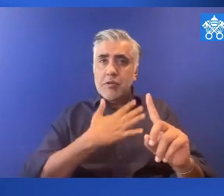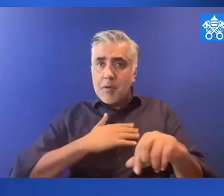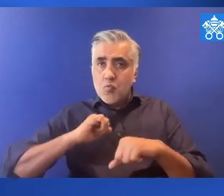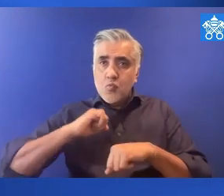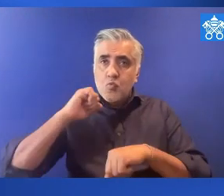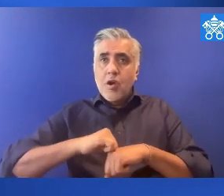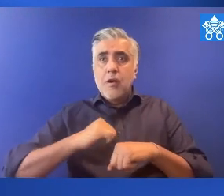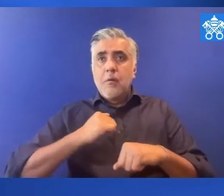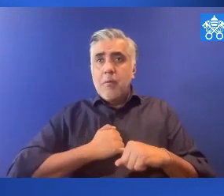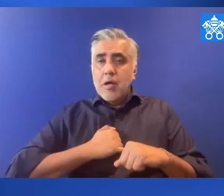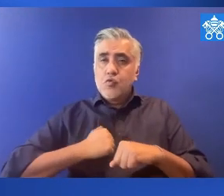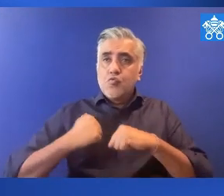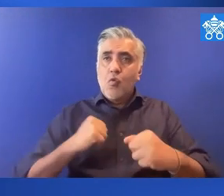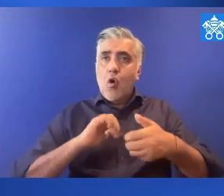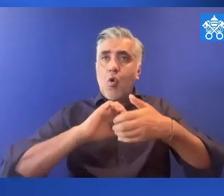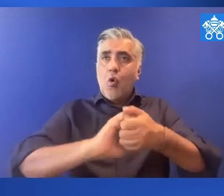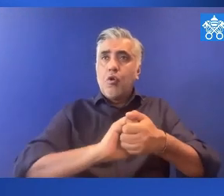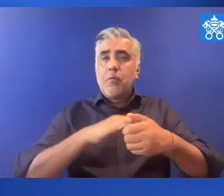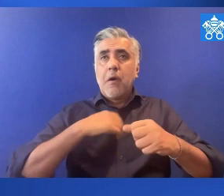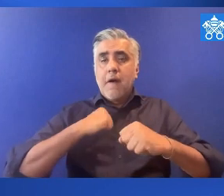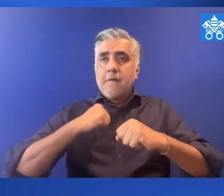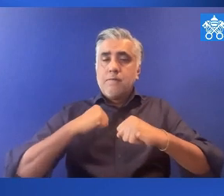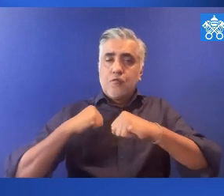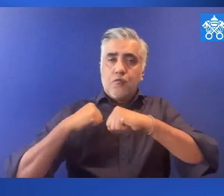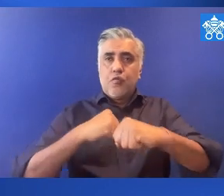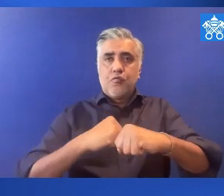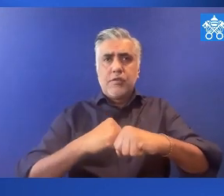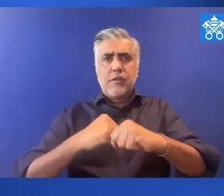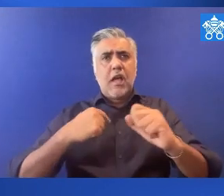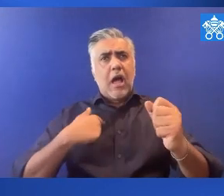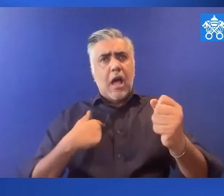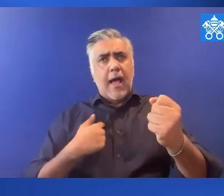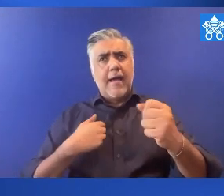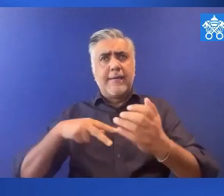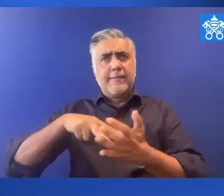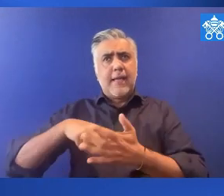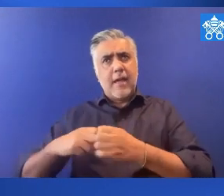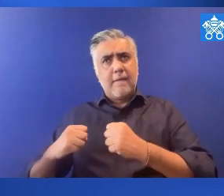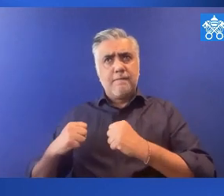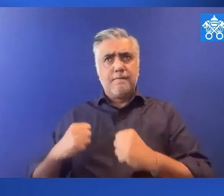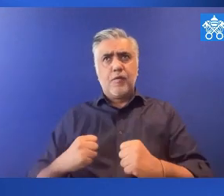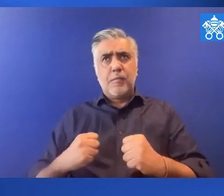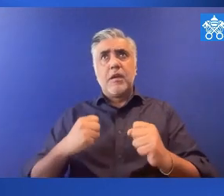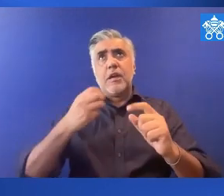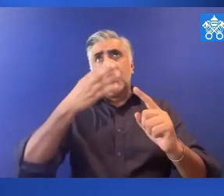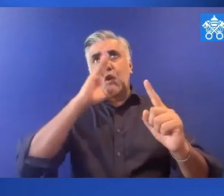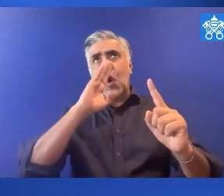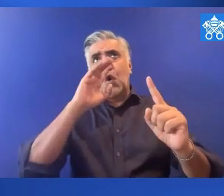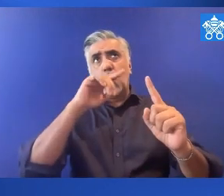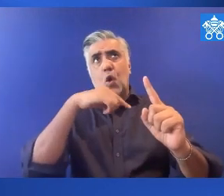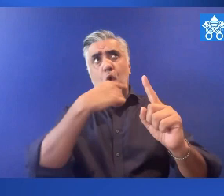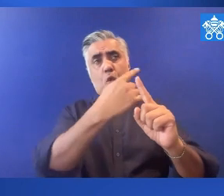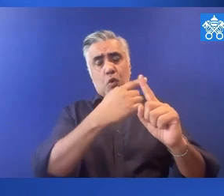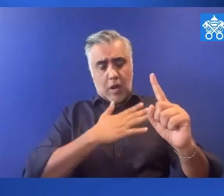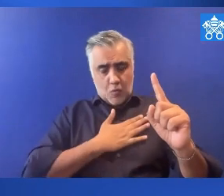from Him. He alone is my rock, my stronghold, my fortress. I stand